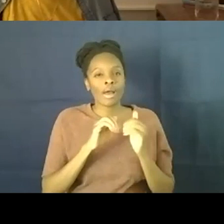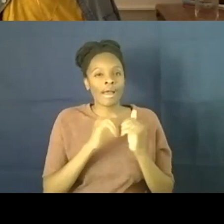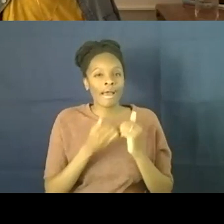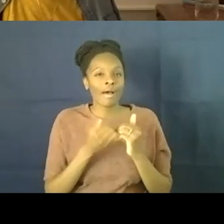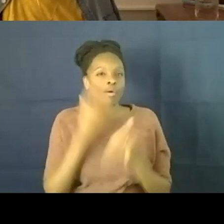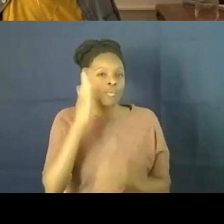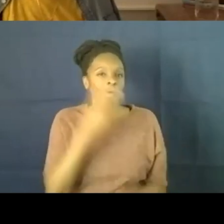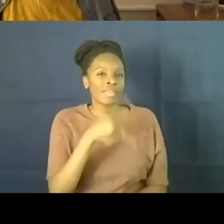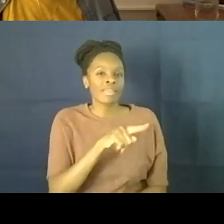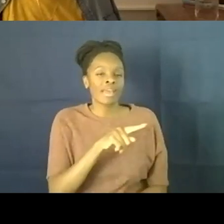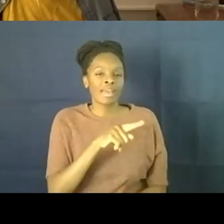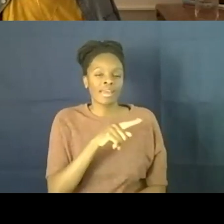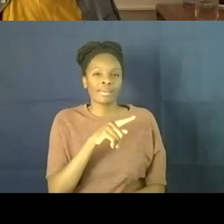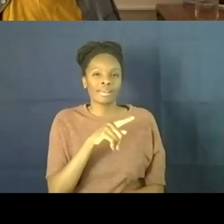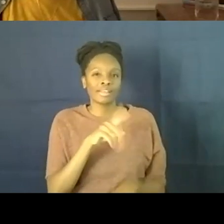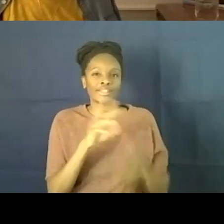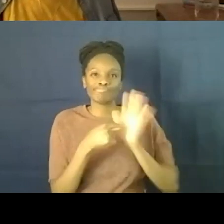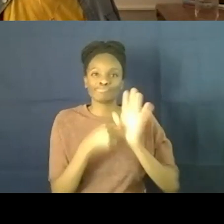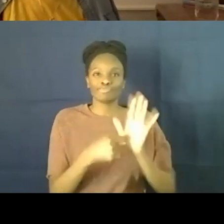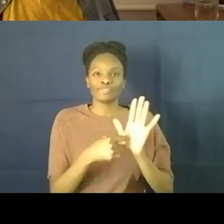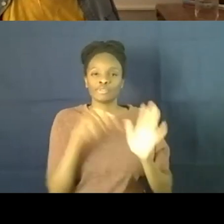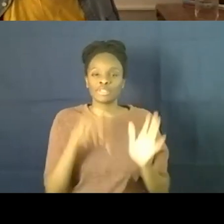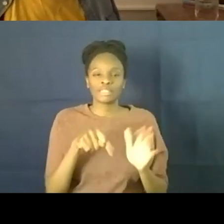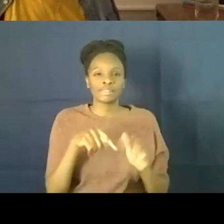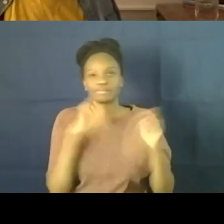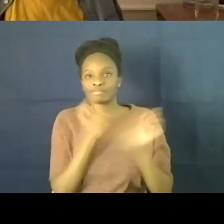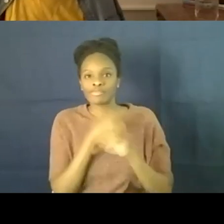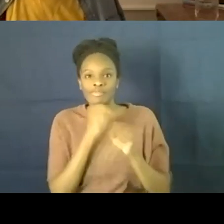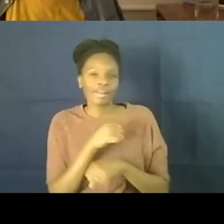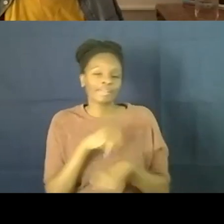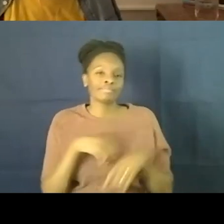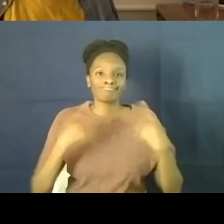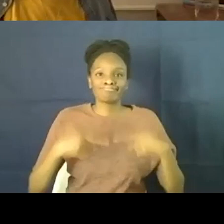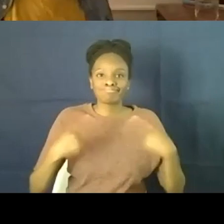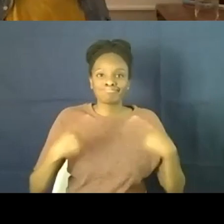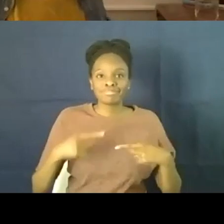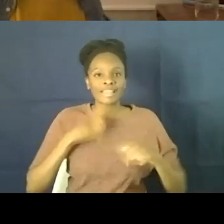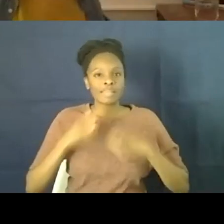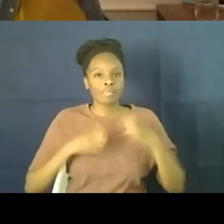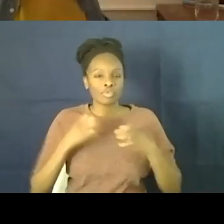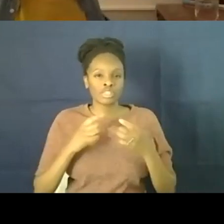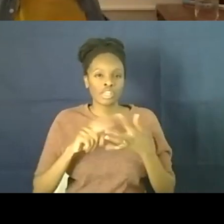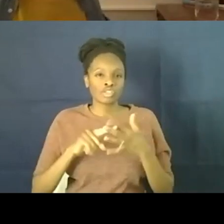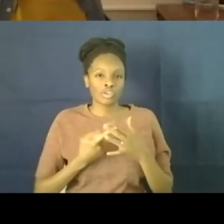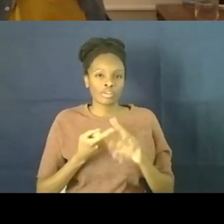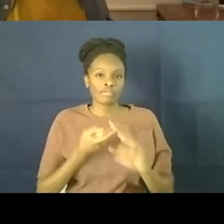they project this fight or this experience or this emotion and go to it from there? That's